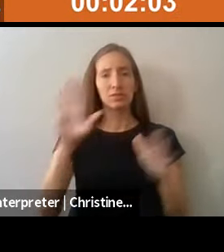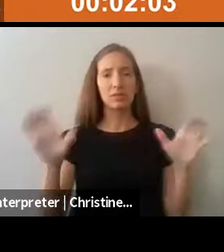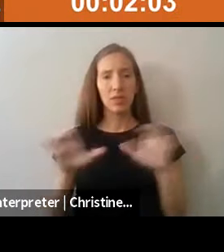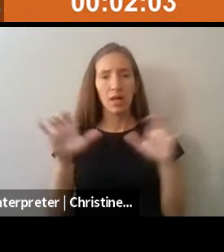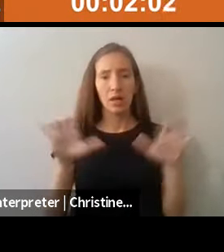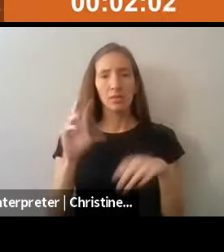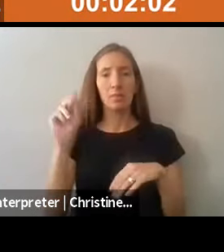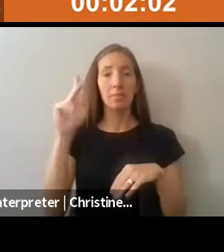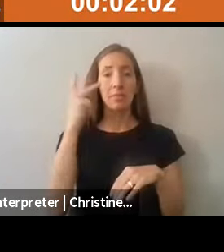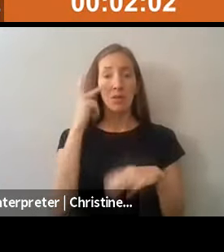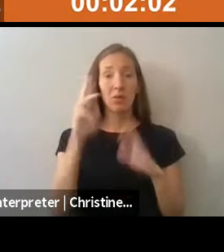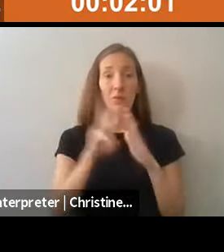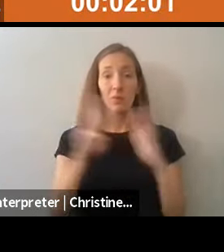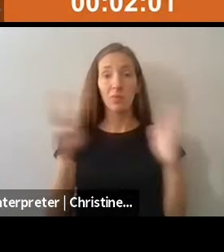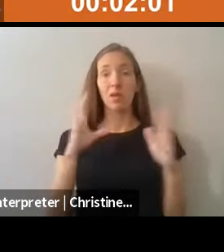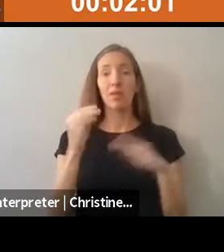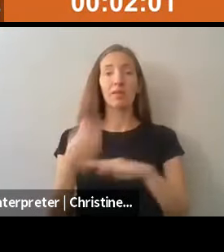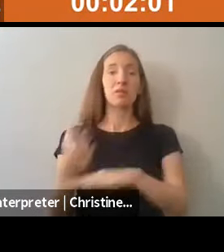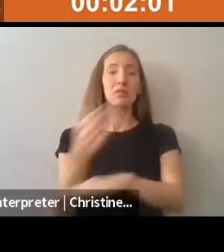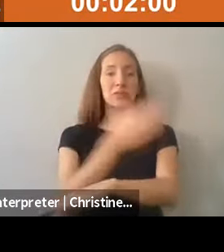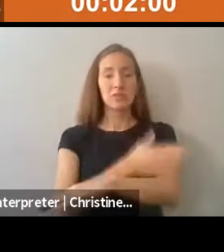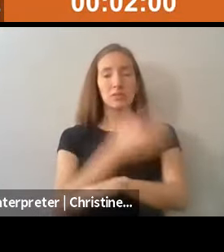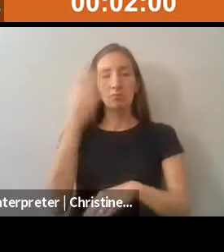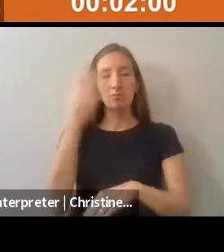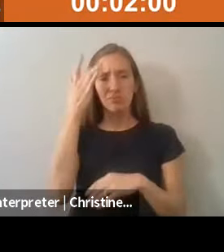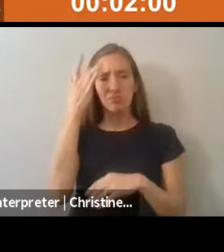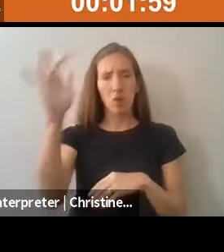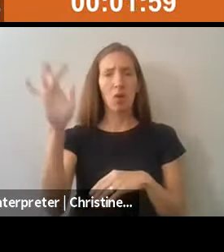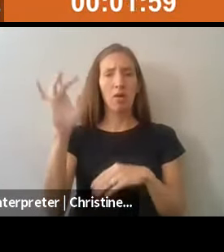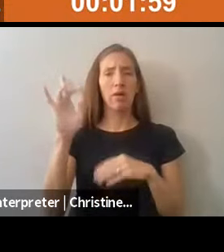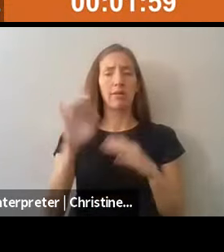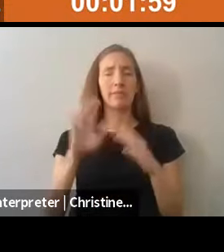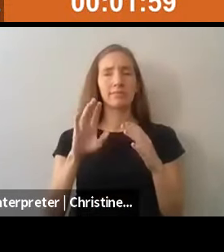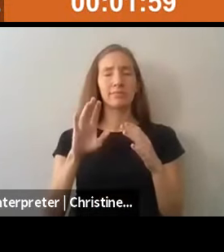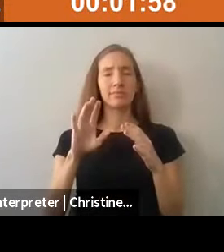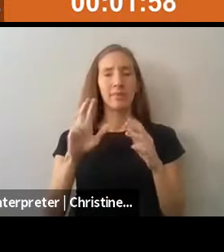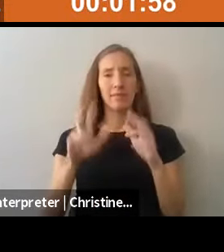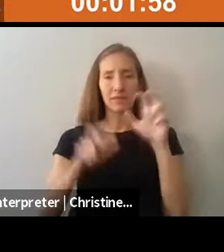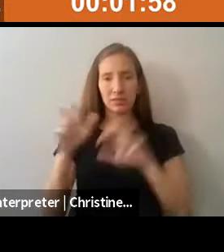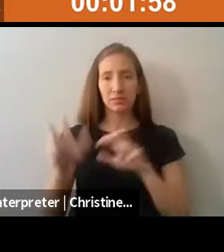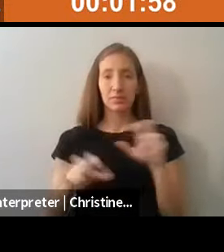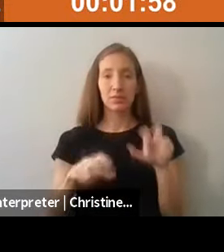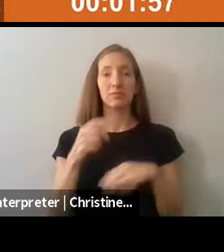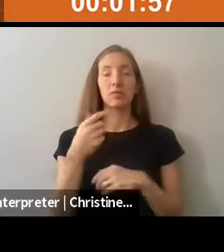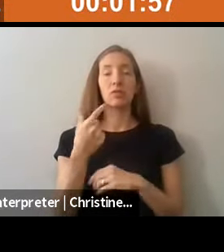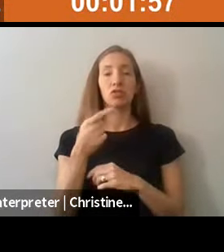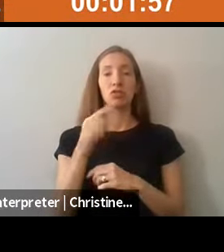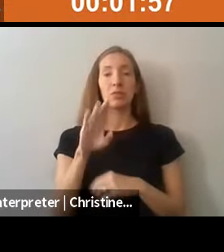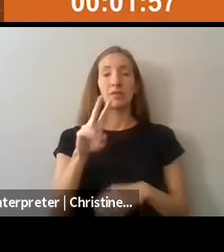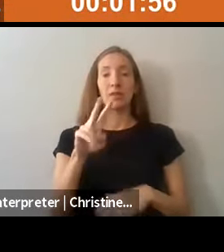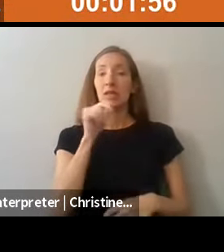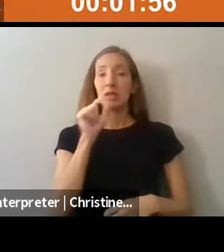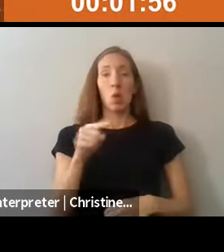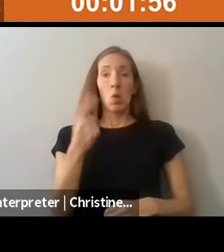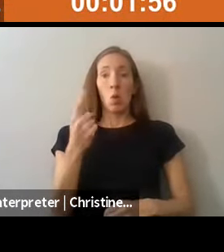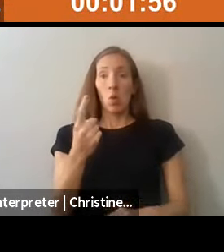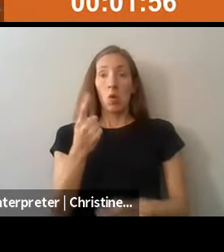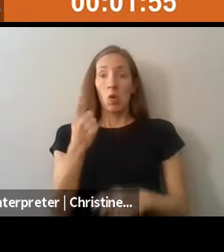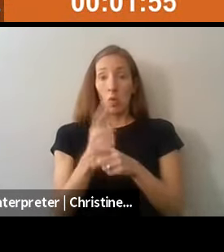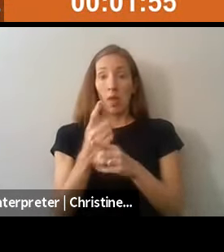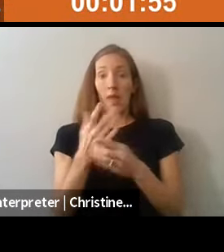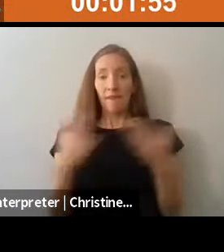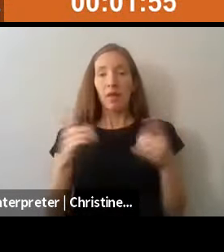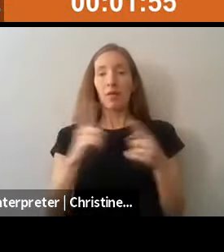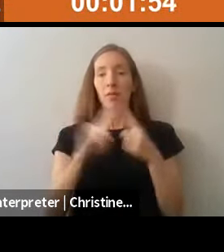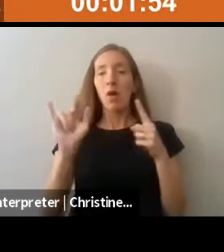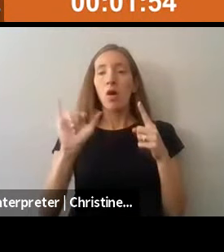smart, data-driven investment. Ending GBV is not only the right thing to do, but also a smart investment to make, and it's